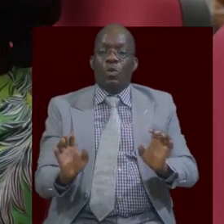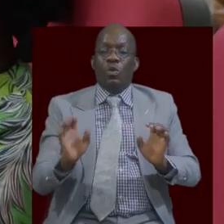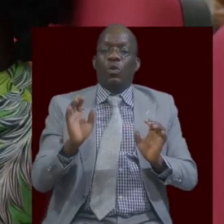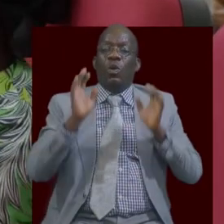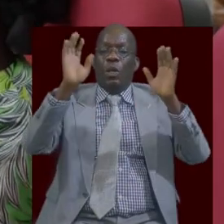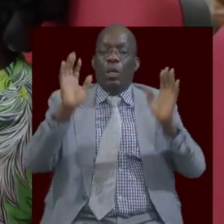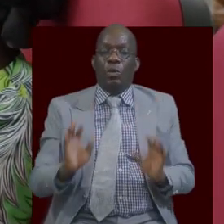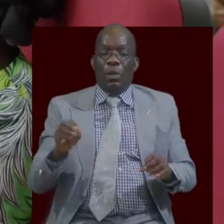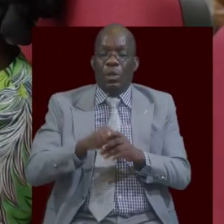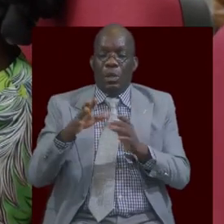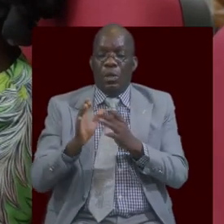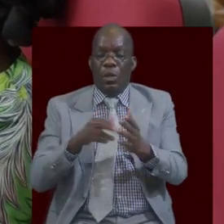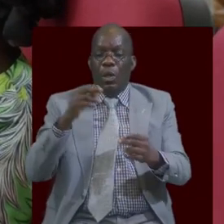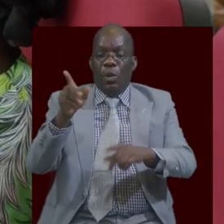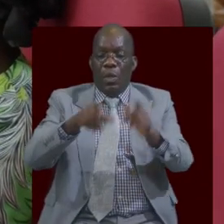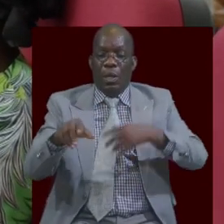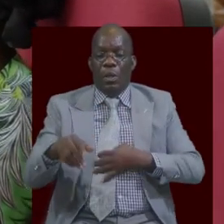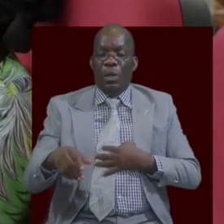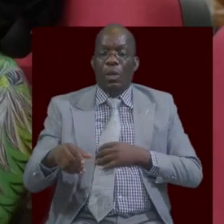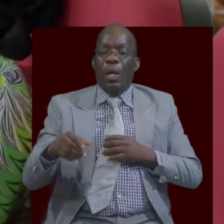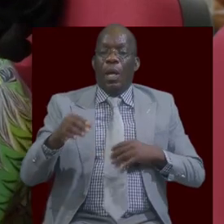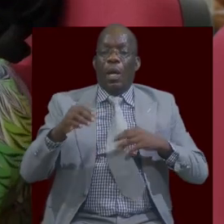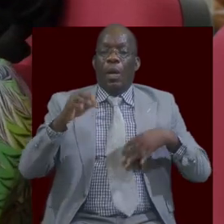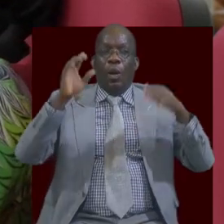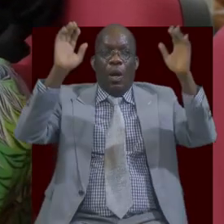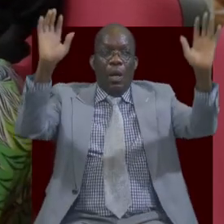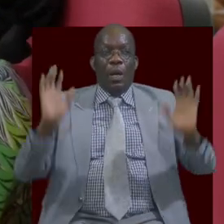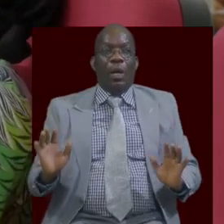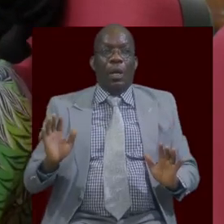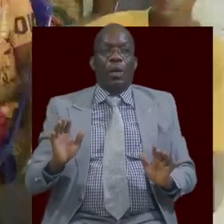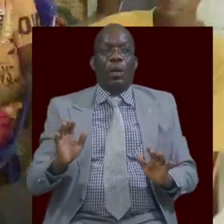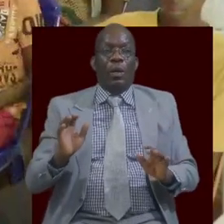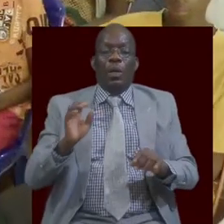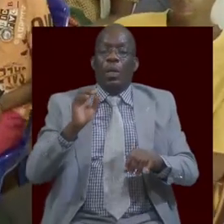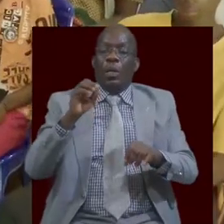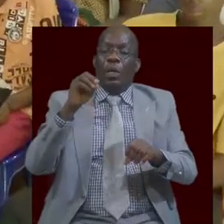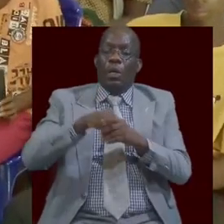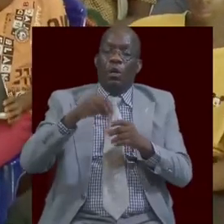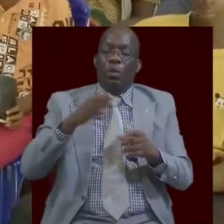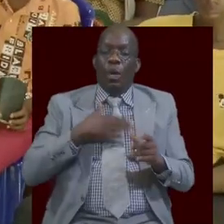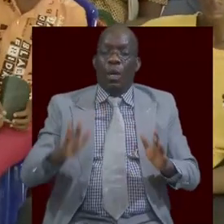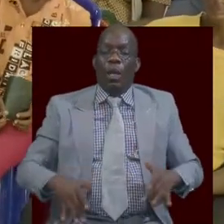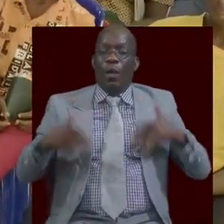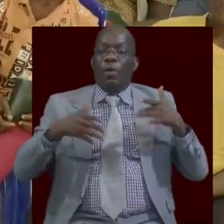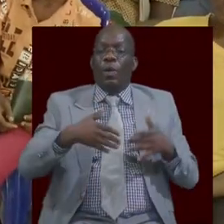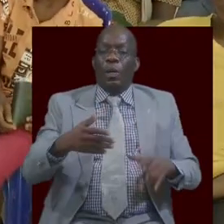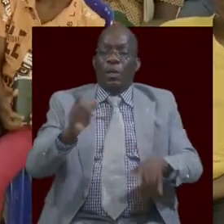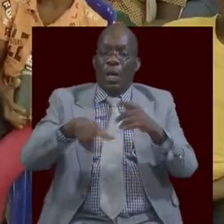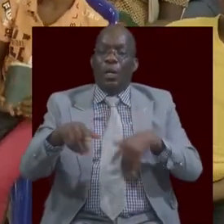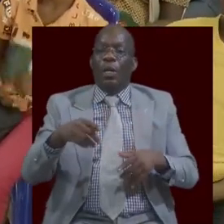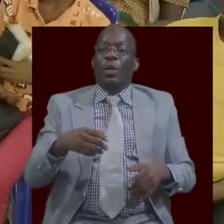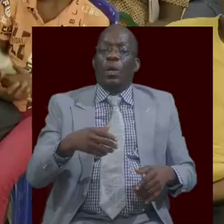life. Talk now, say it out. What you say is what